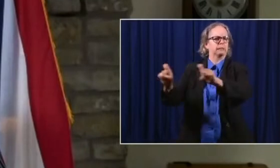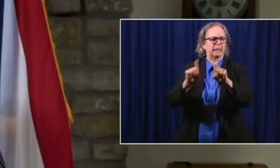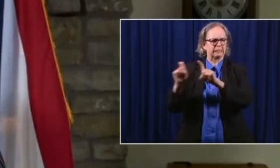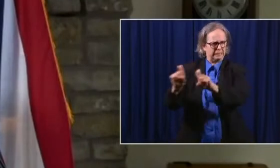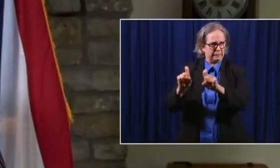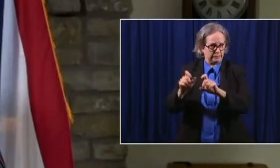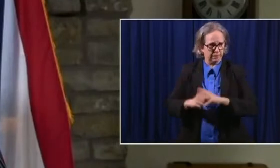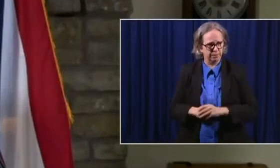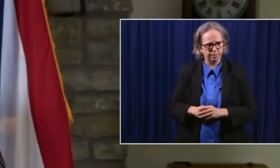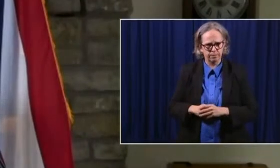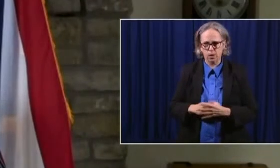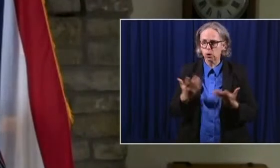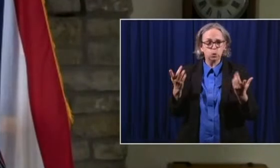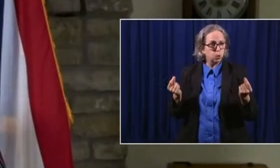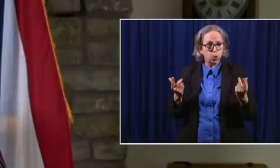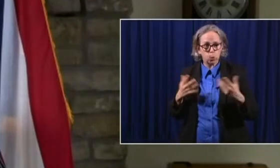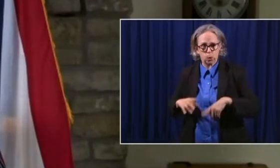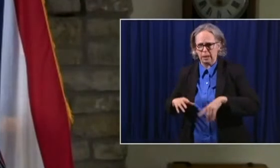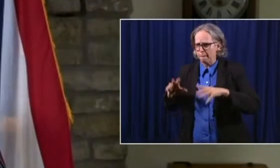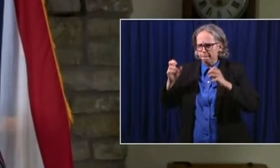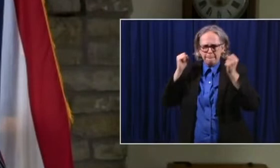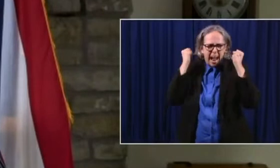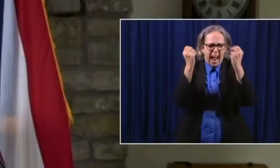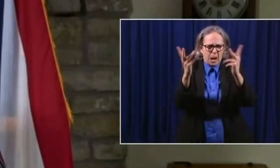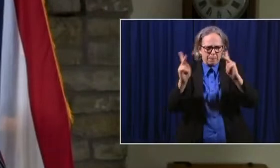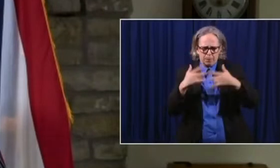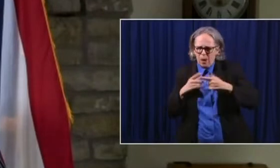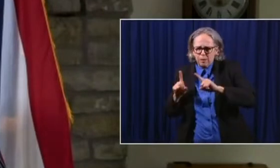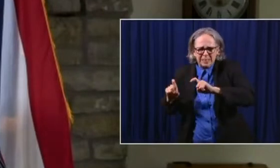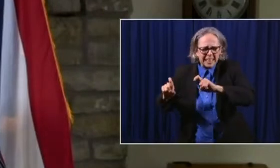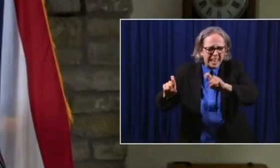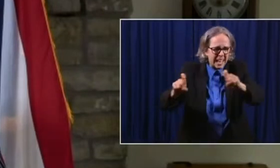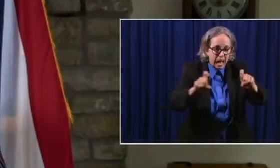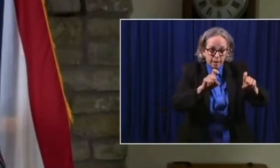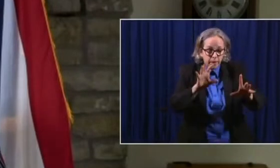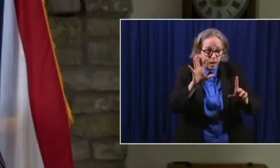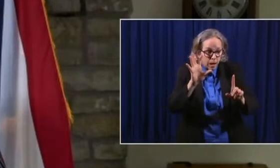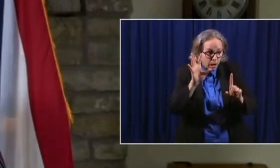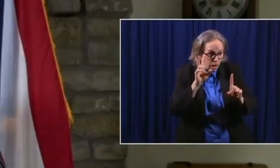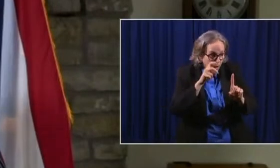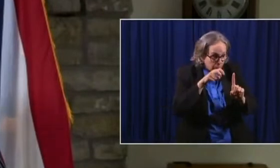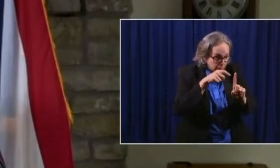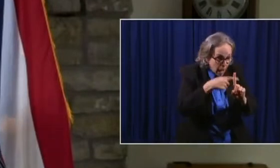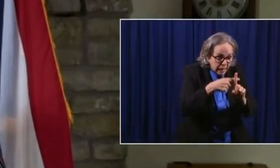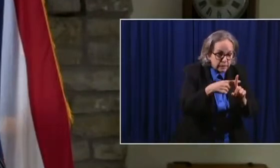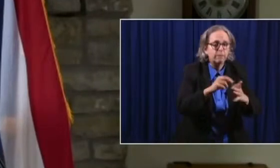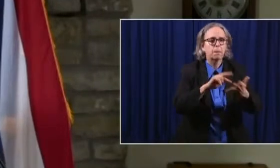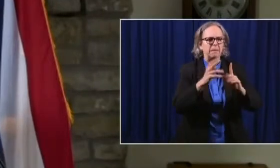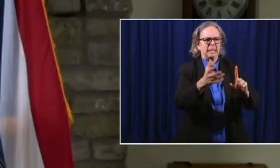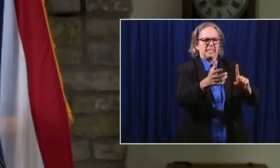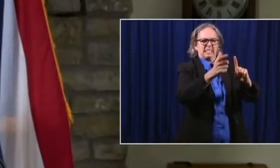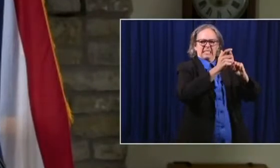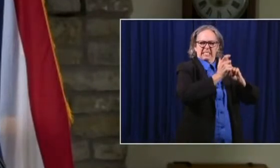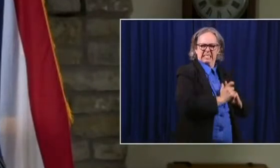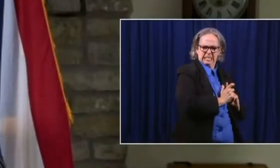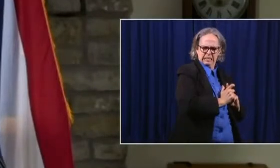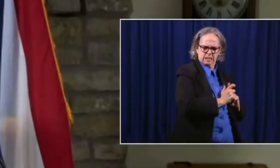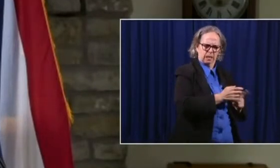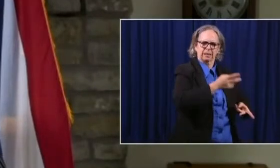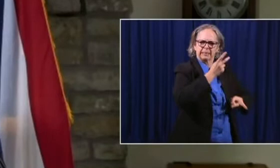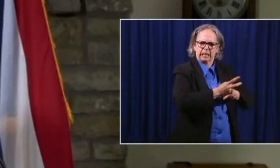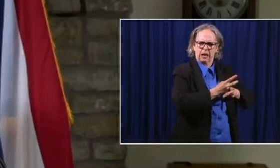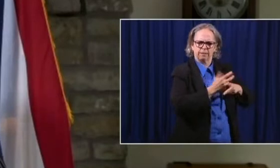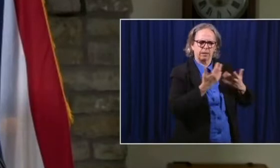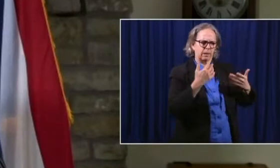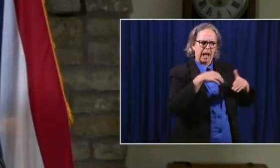Testing allows us to isolate those who test positive, make sure they have access to health services, and also prevent